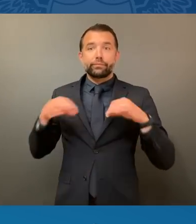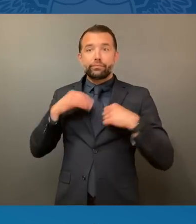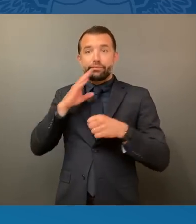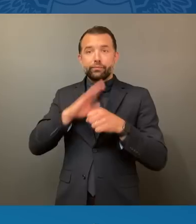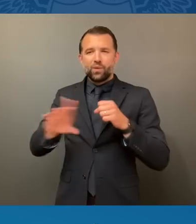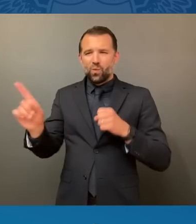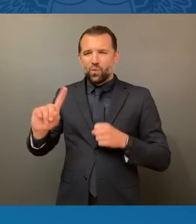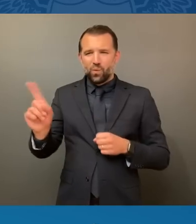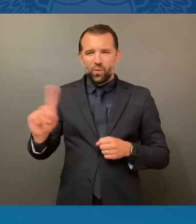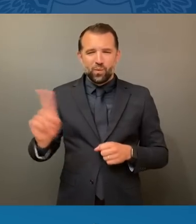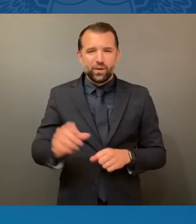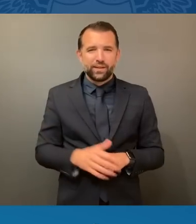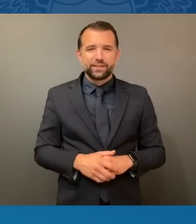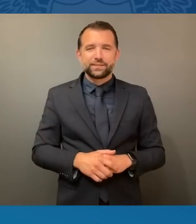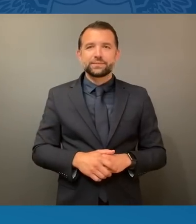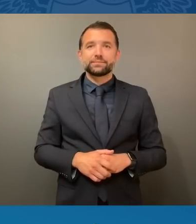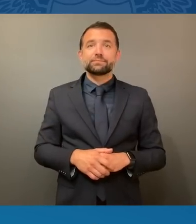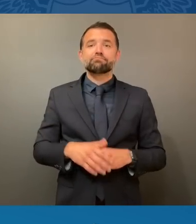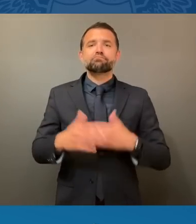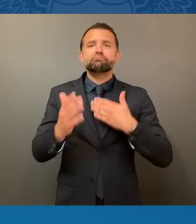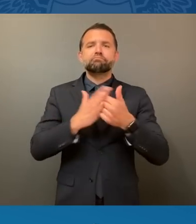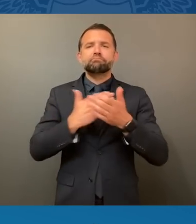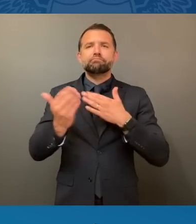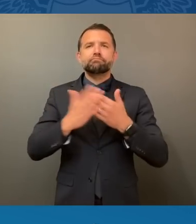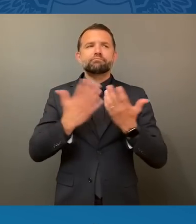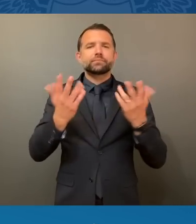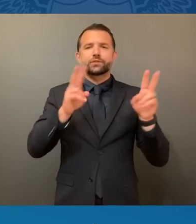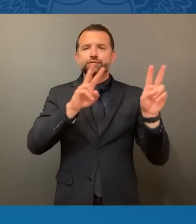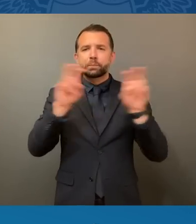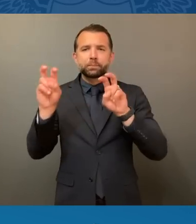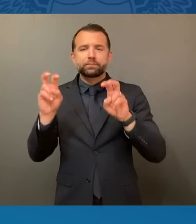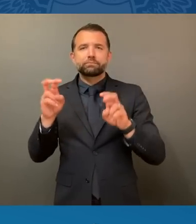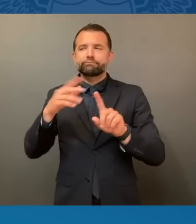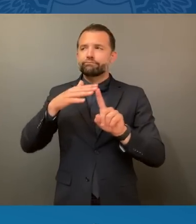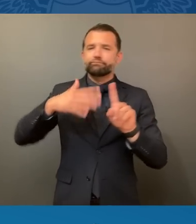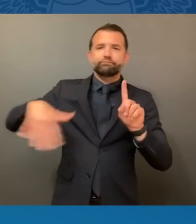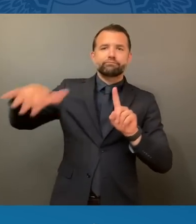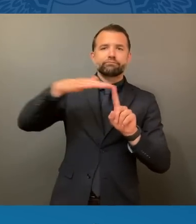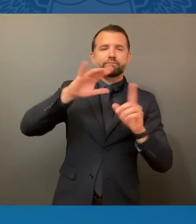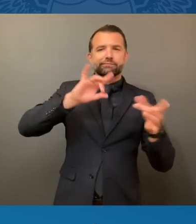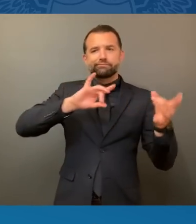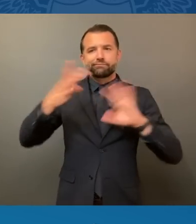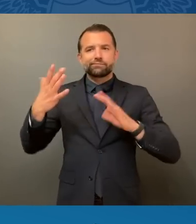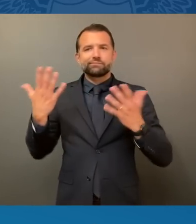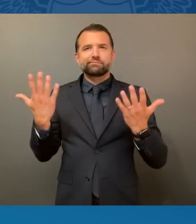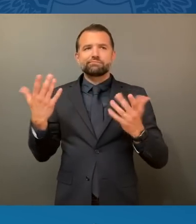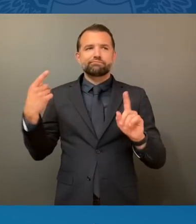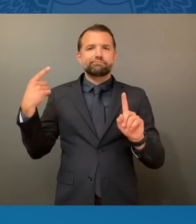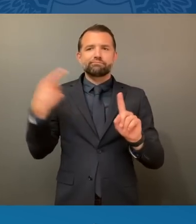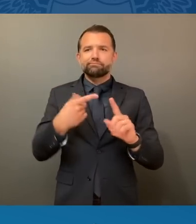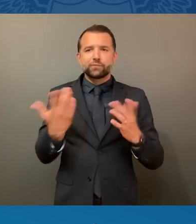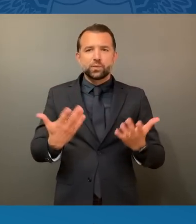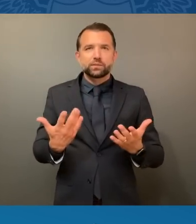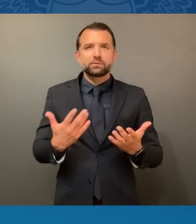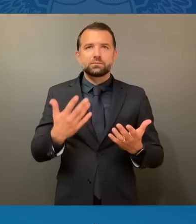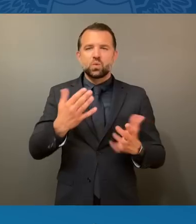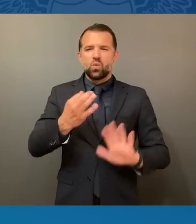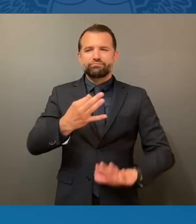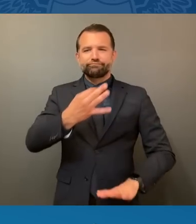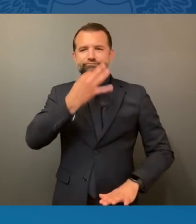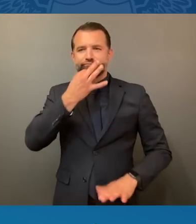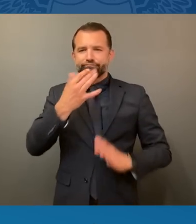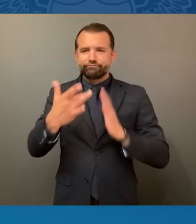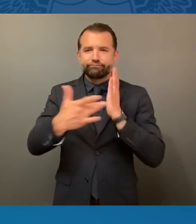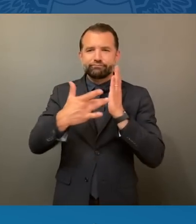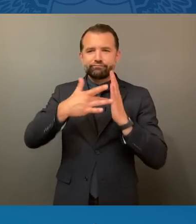saying, whether it be on the issue of the climate crisis, or just knowing how adept they are to understand technology in a way that some